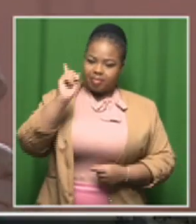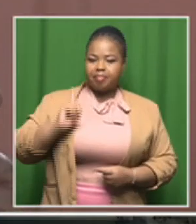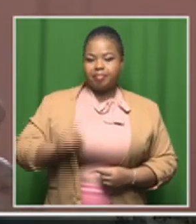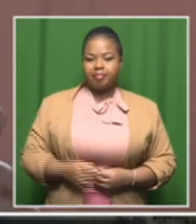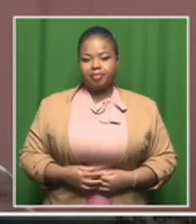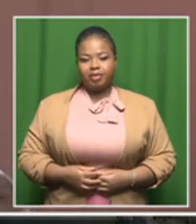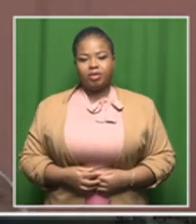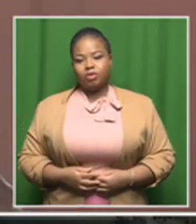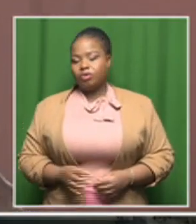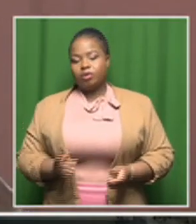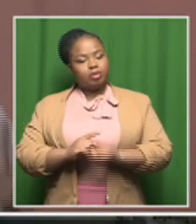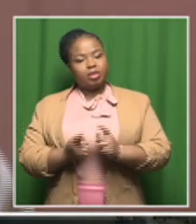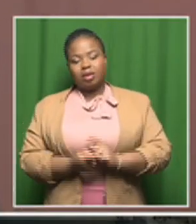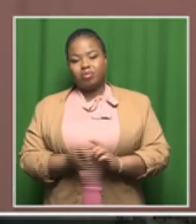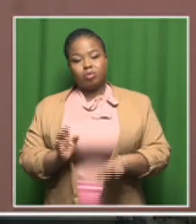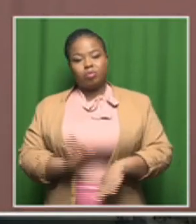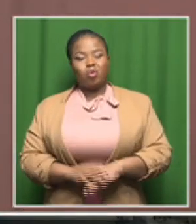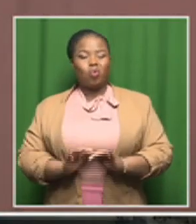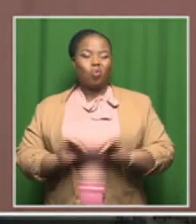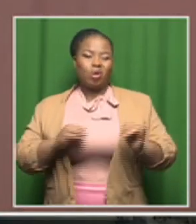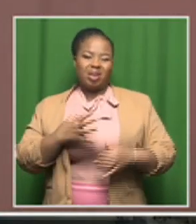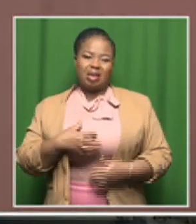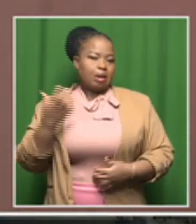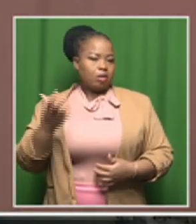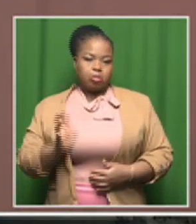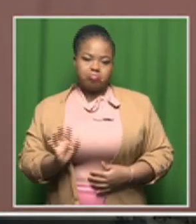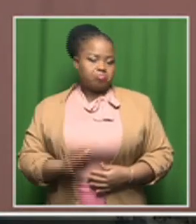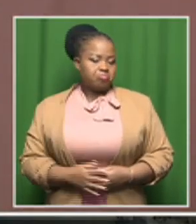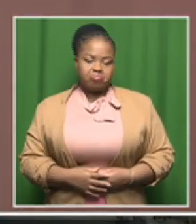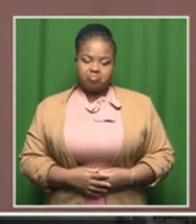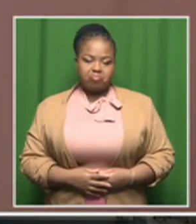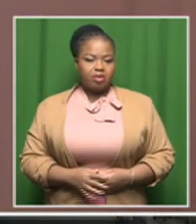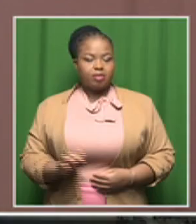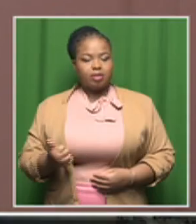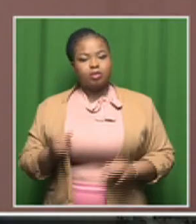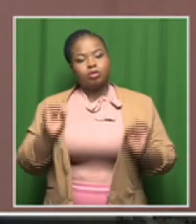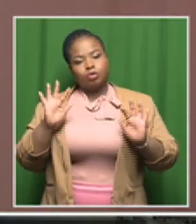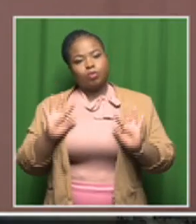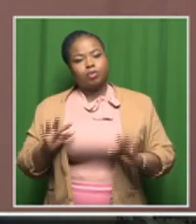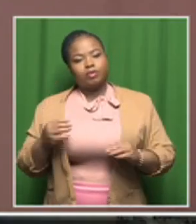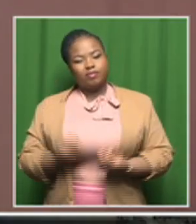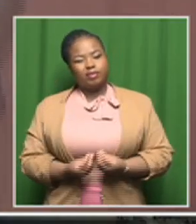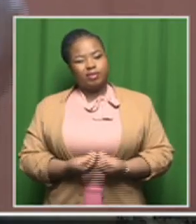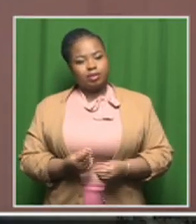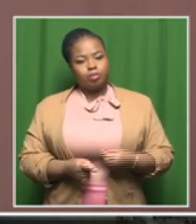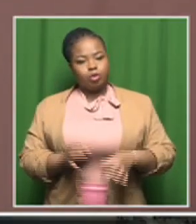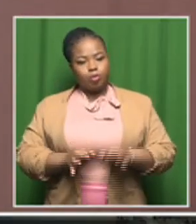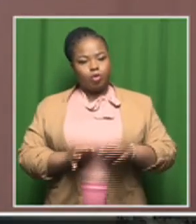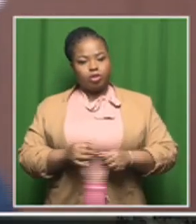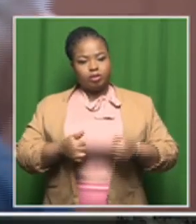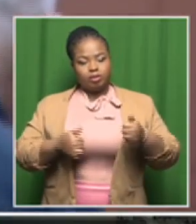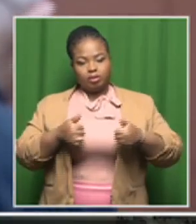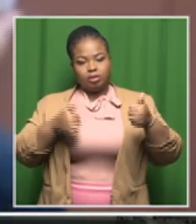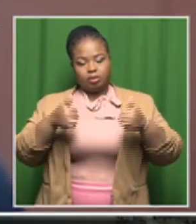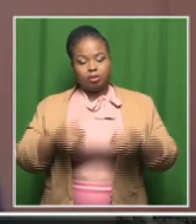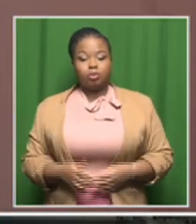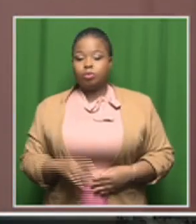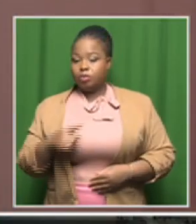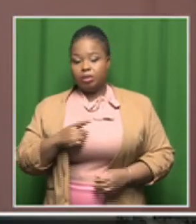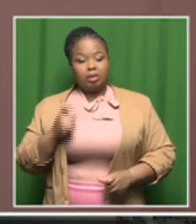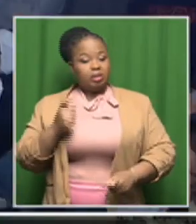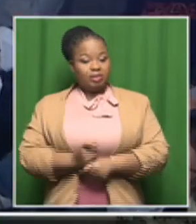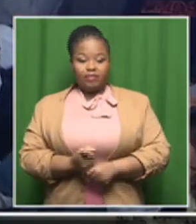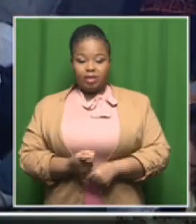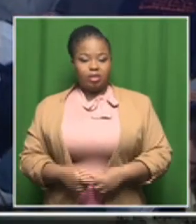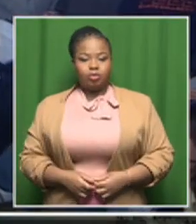and not become more bitter and more angry. Yeah. And it's a wonderful thing about politicians. They find it very difficult to be laughed